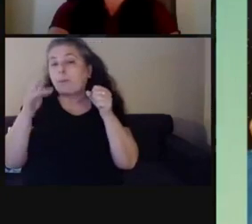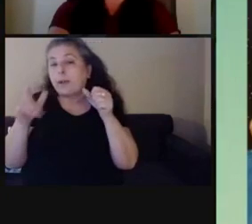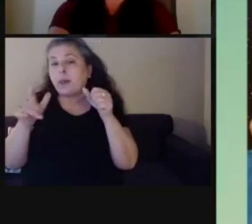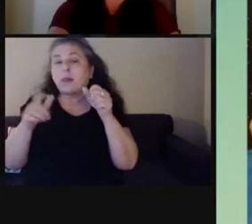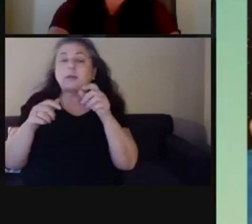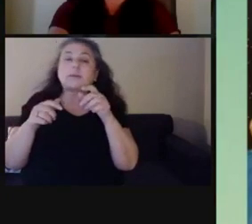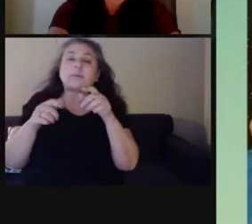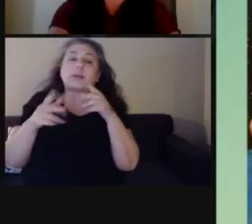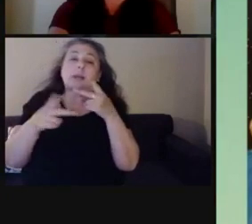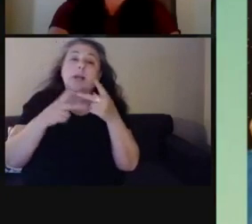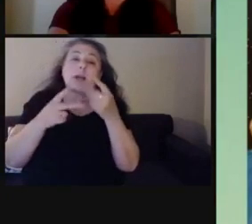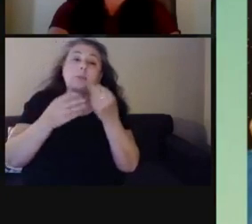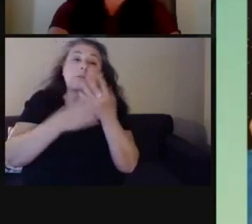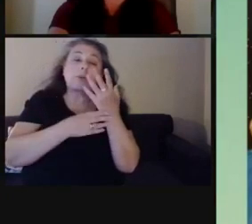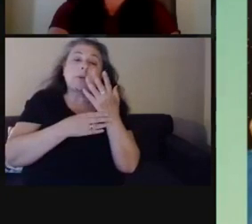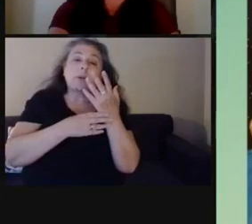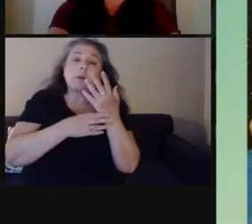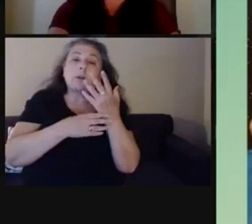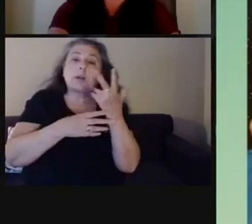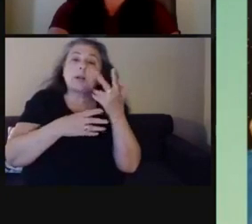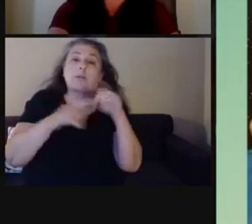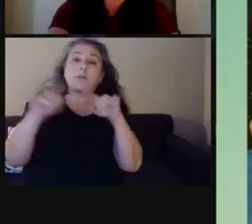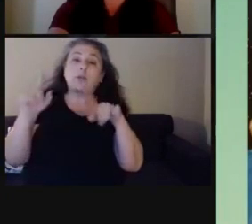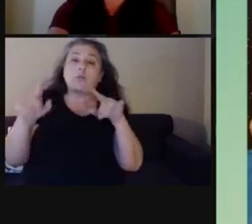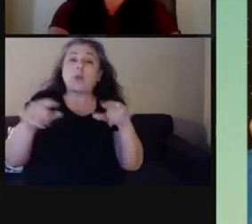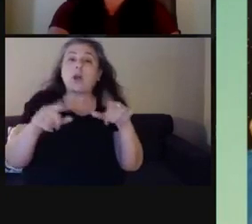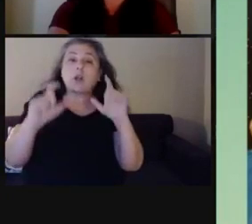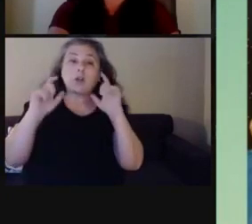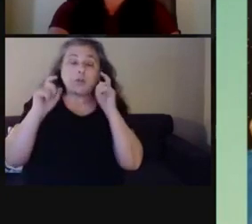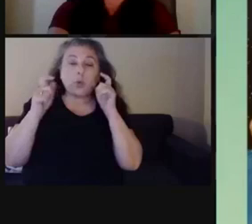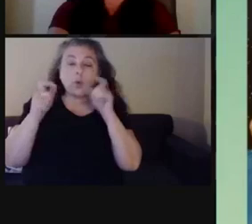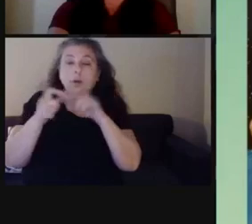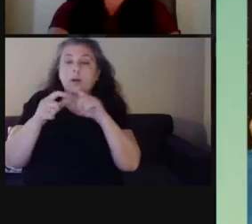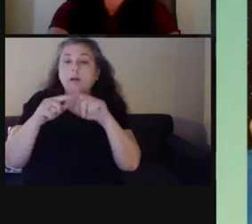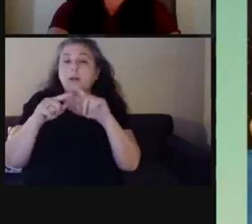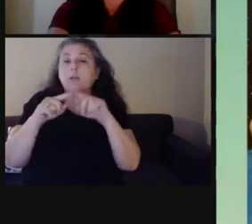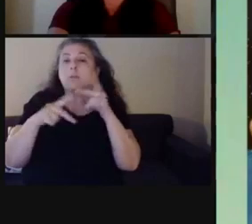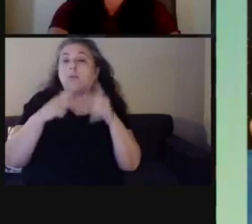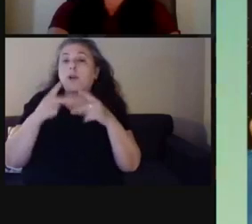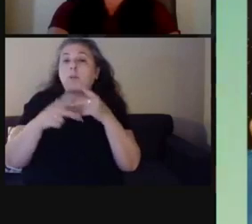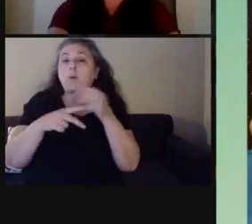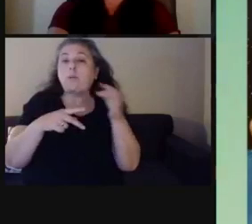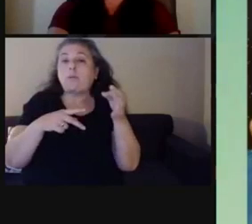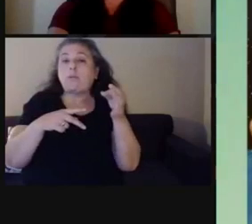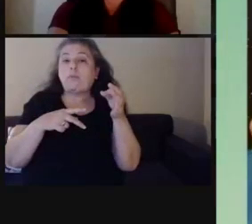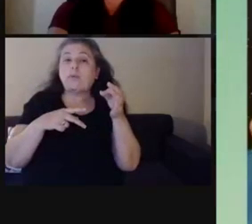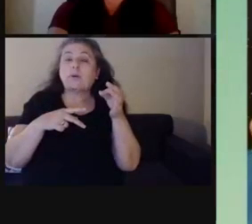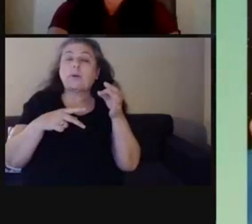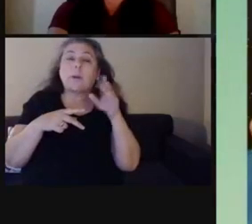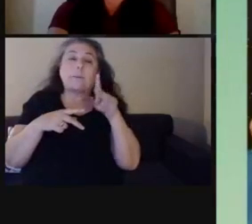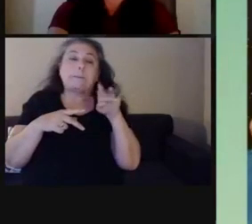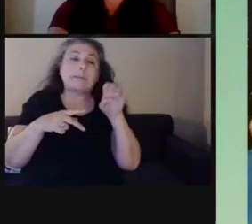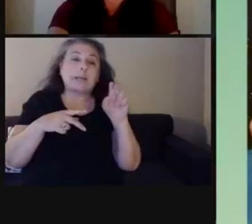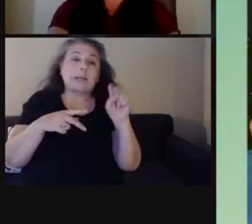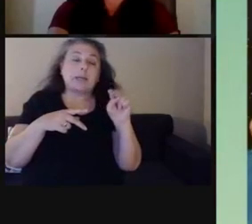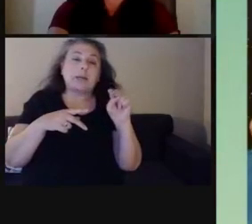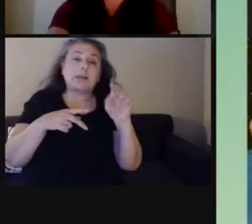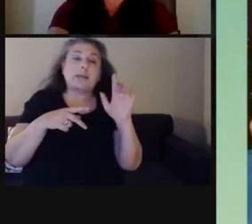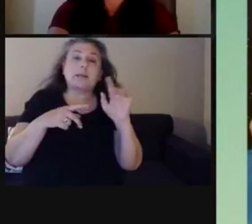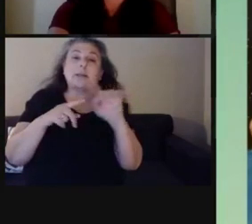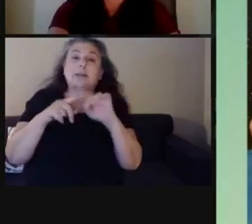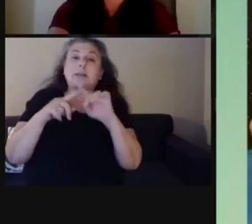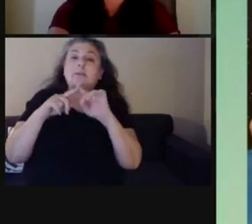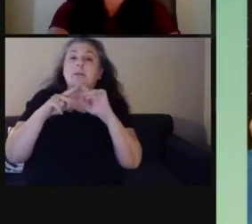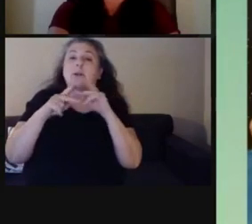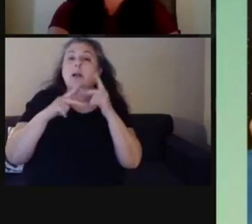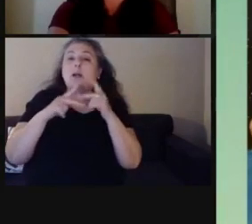planting, you can plant a different variety of corn or a different type of bean or different types of